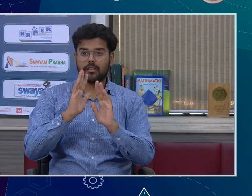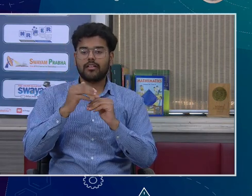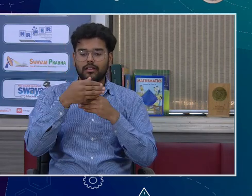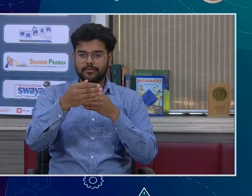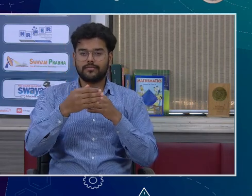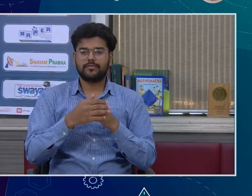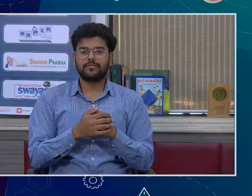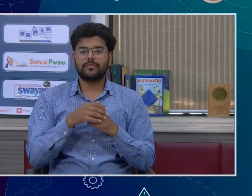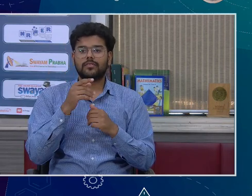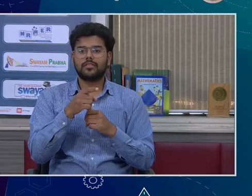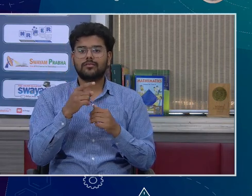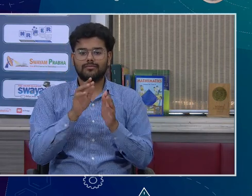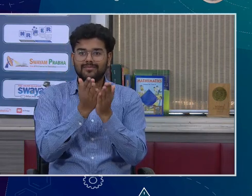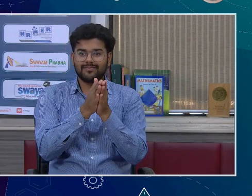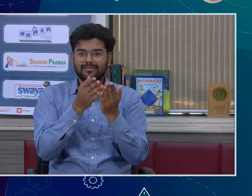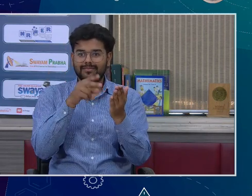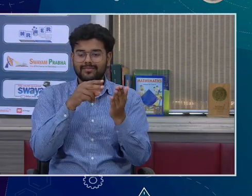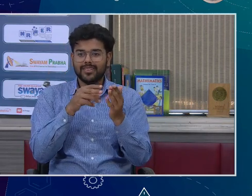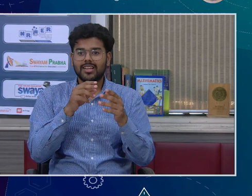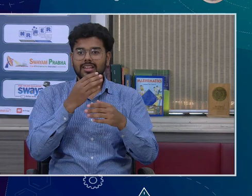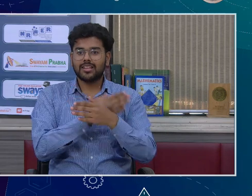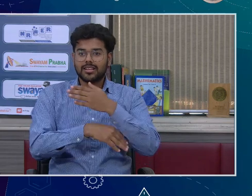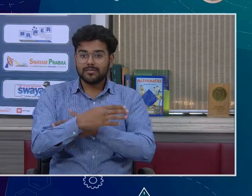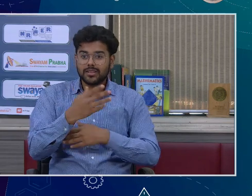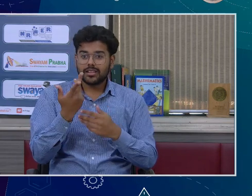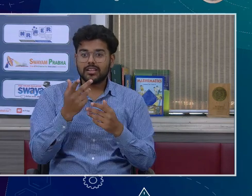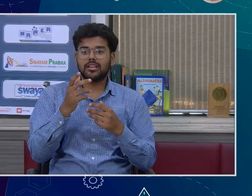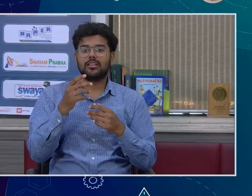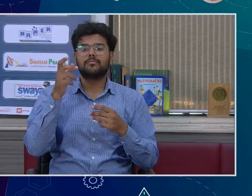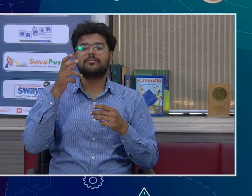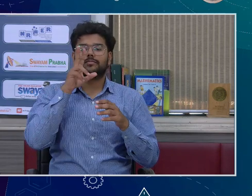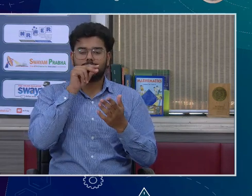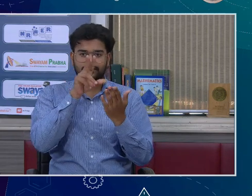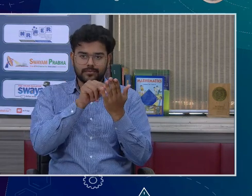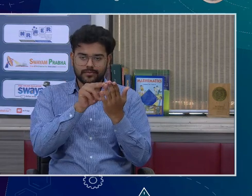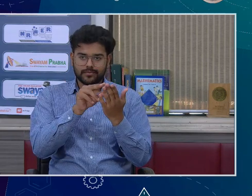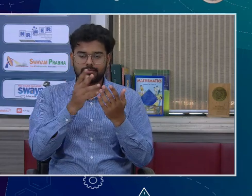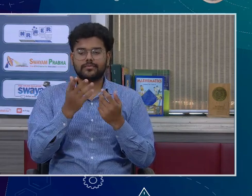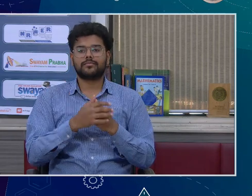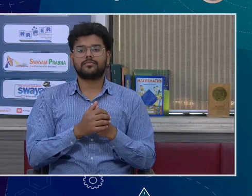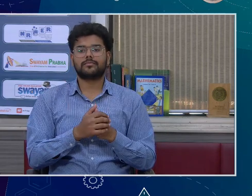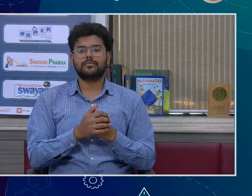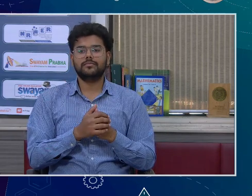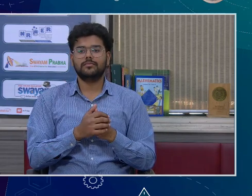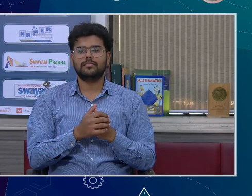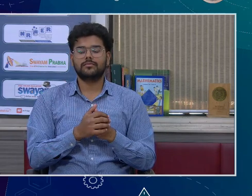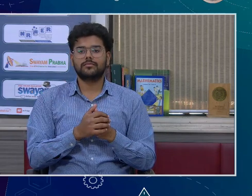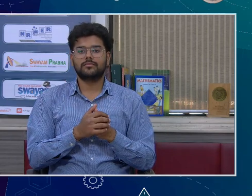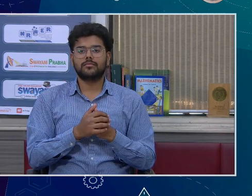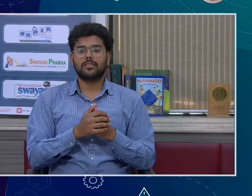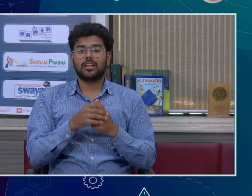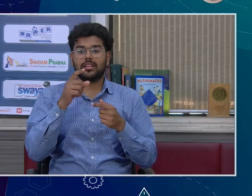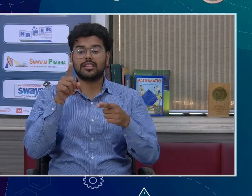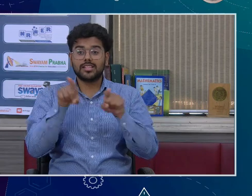for those with print disability, I would be reading out the story. And at the same time, those with